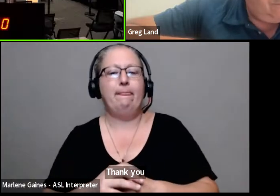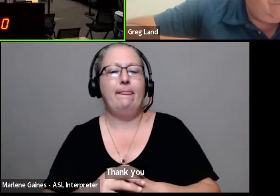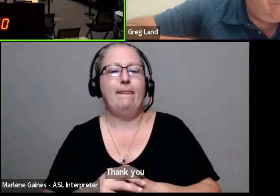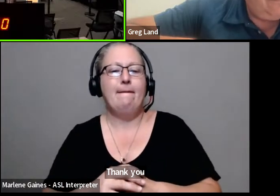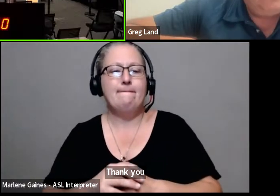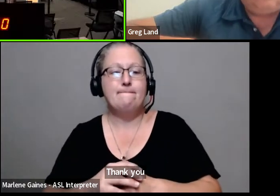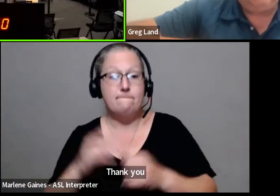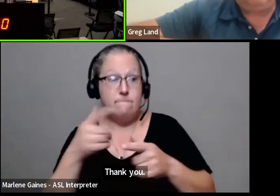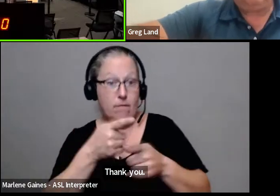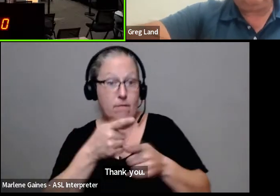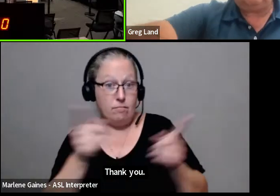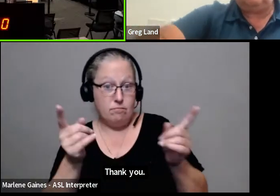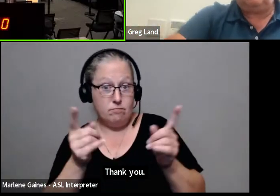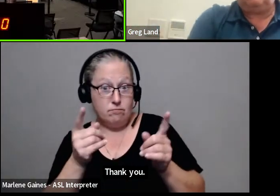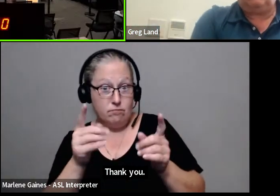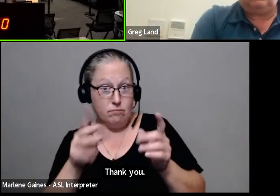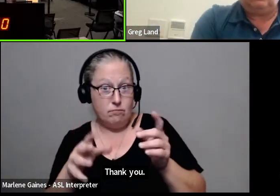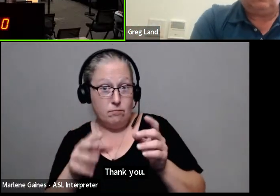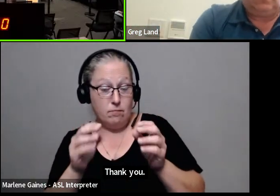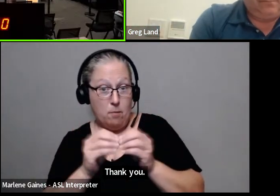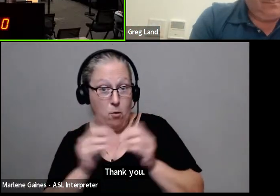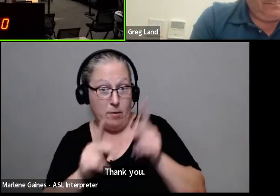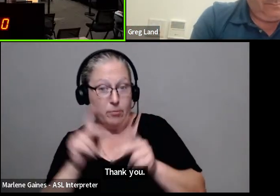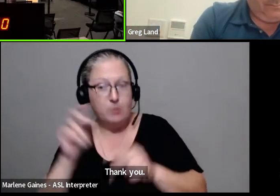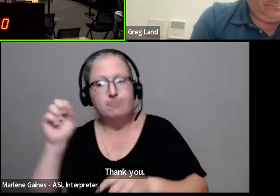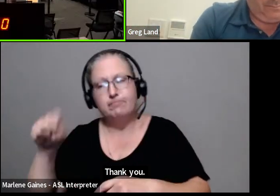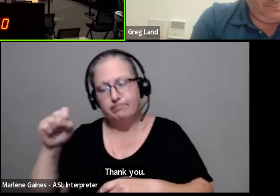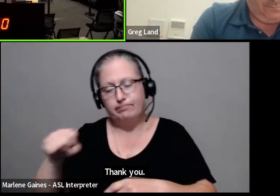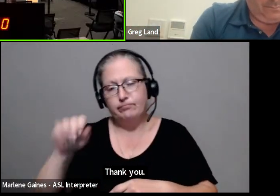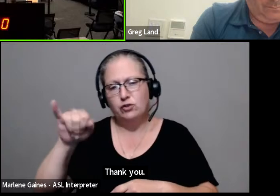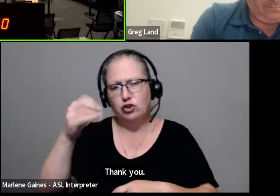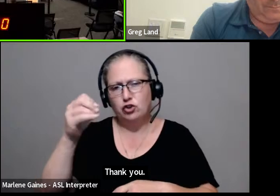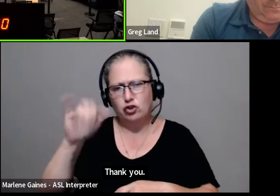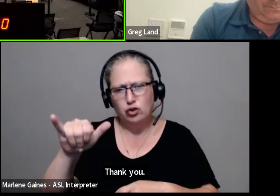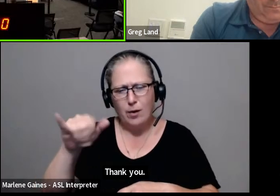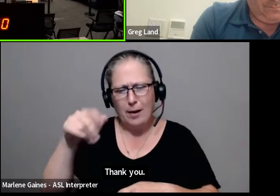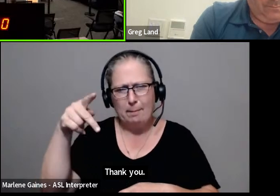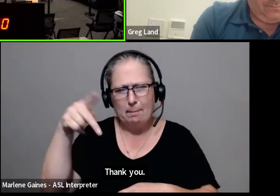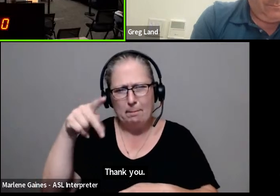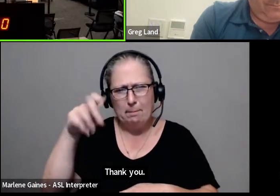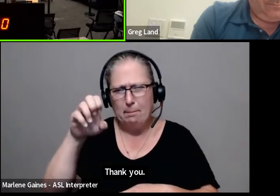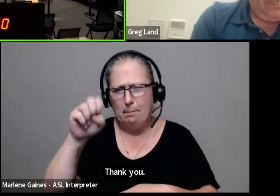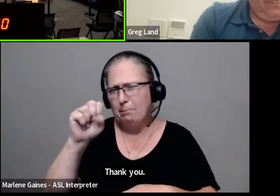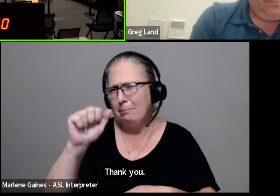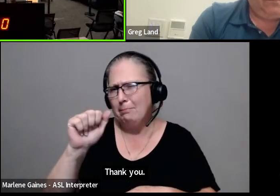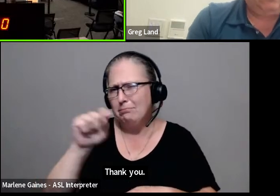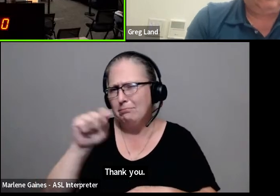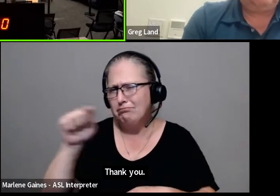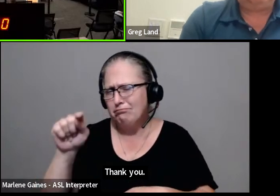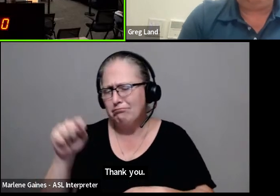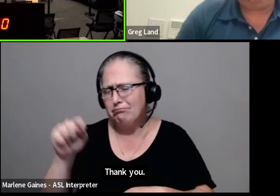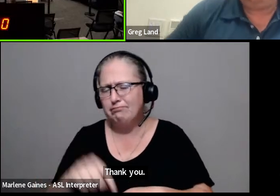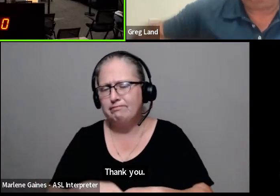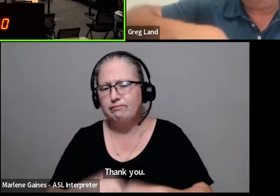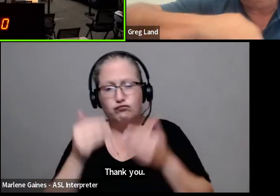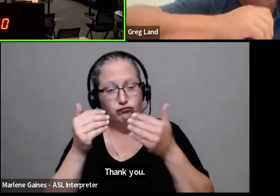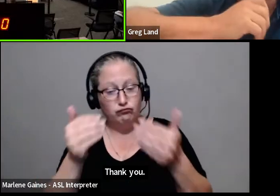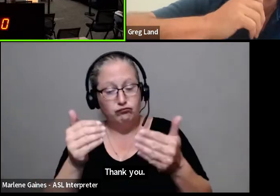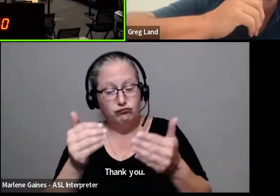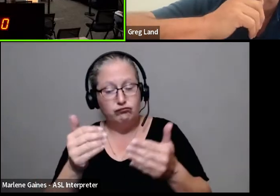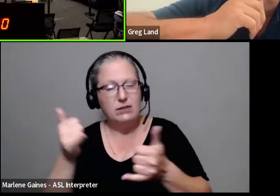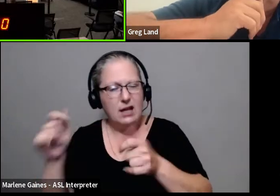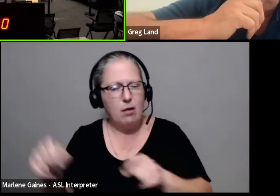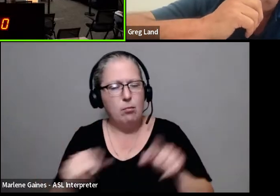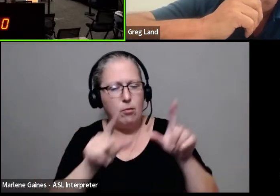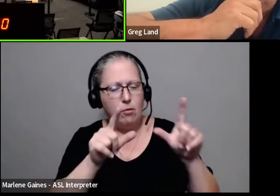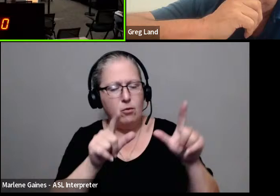Is there anyone else in the queue? There is Joy Pesamonte. Thank you. Go ahead, Ms. Pasamonte. I'm promoting